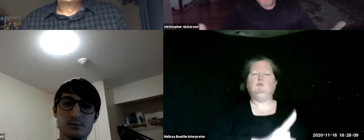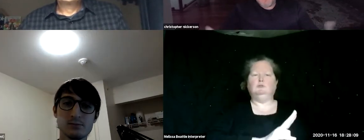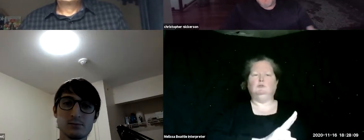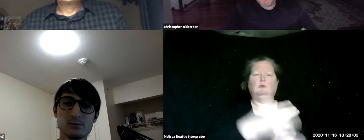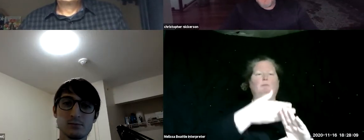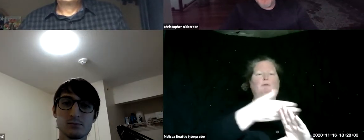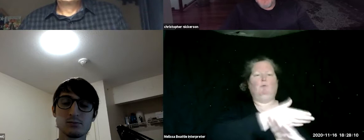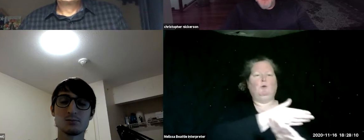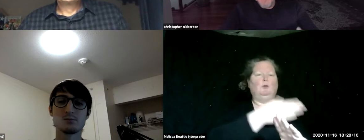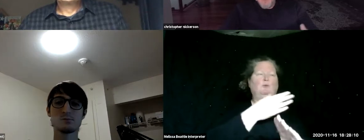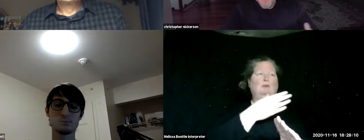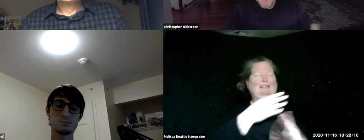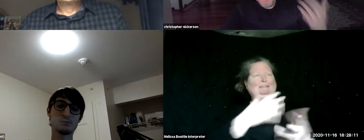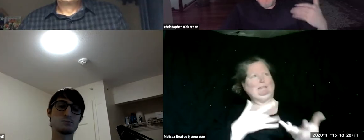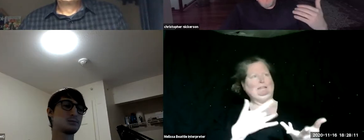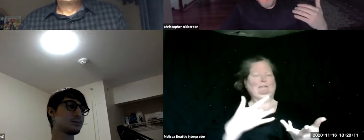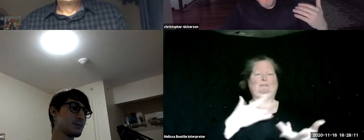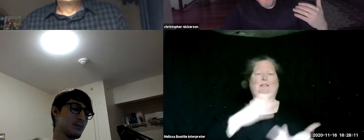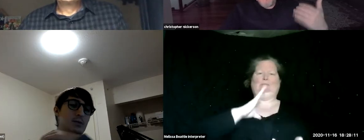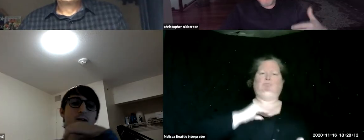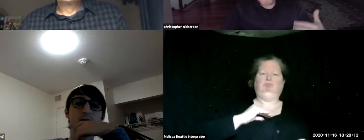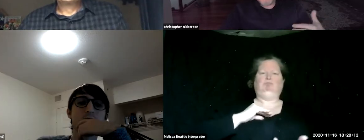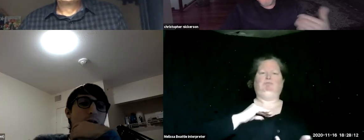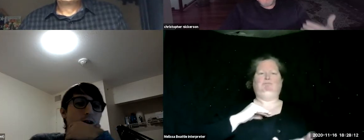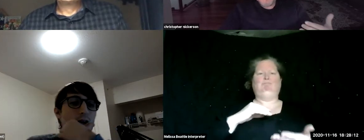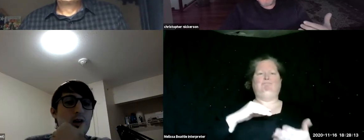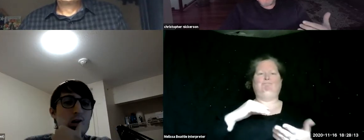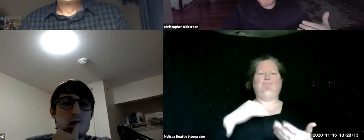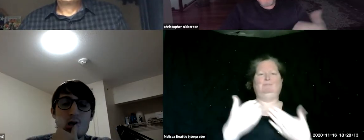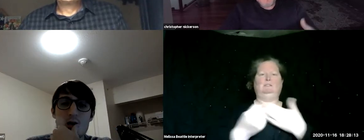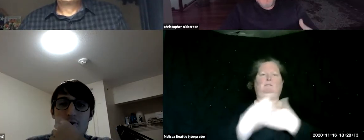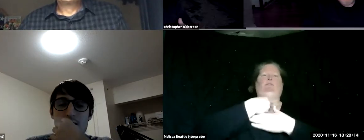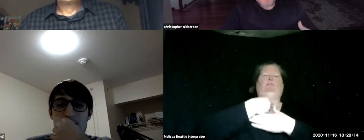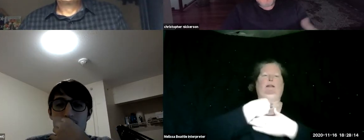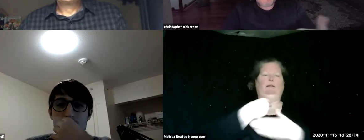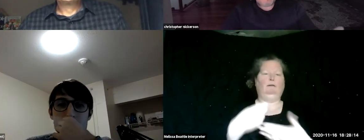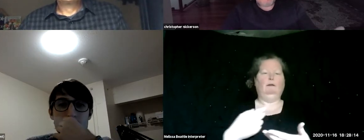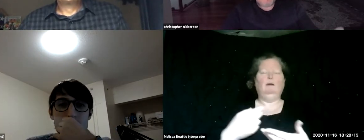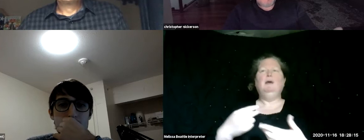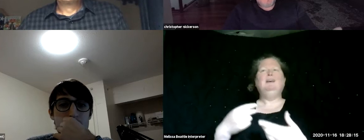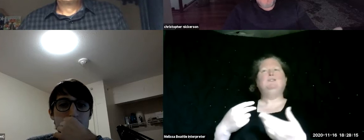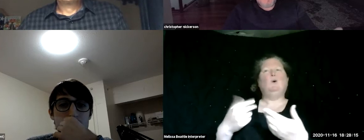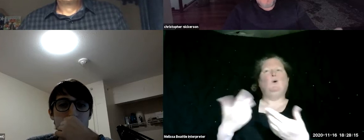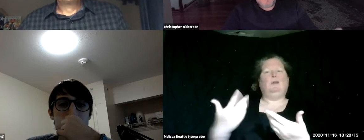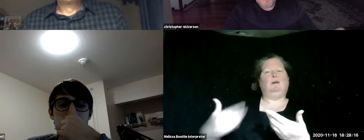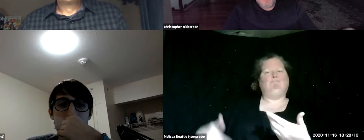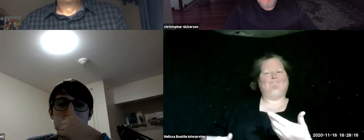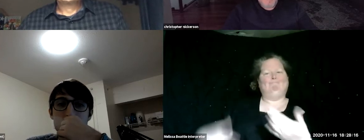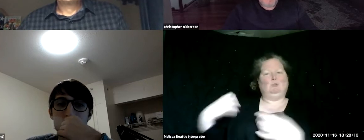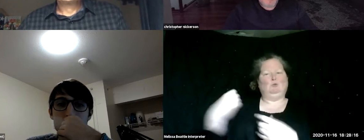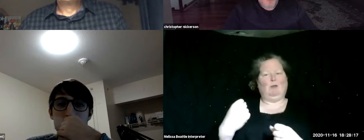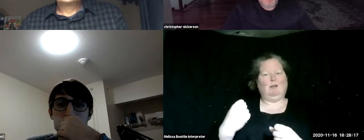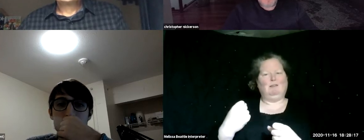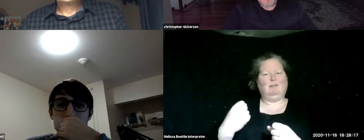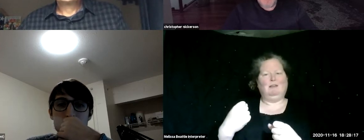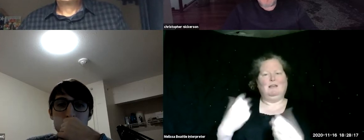or in front of a challenge. So I think, you know, the mental fortitude that it takes to be in the industry is a lot different than what people